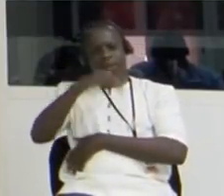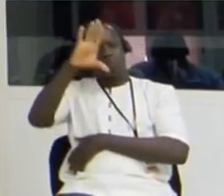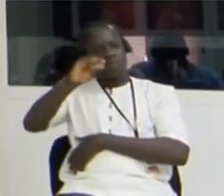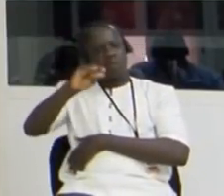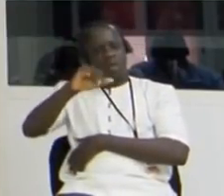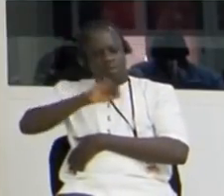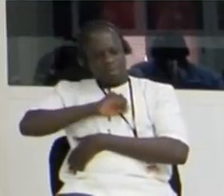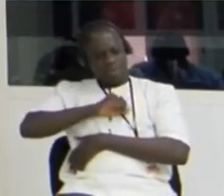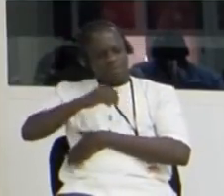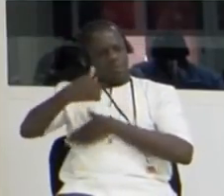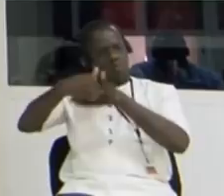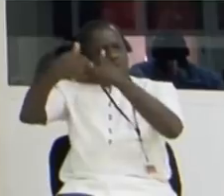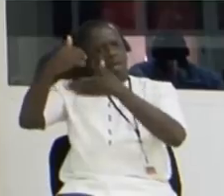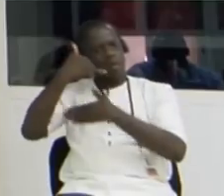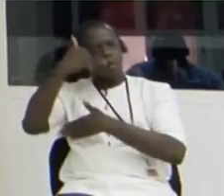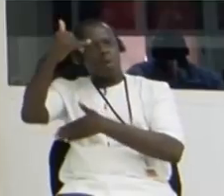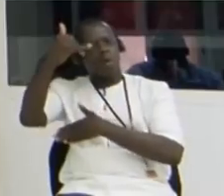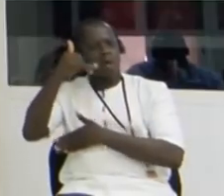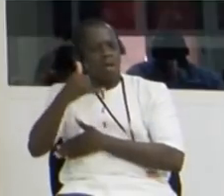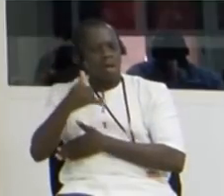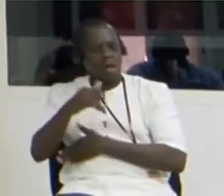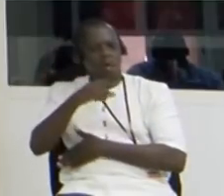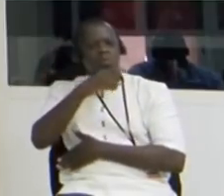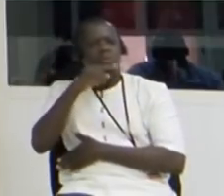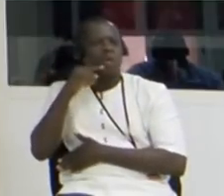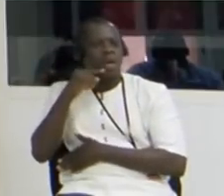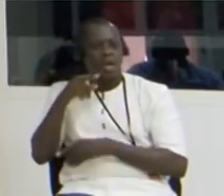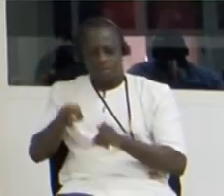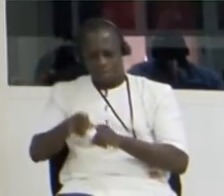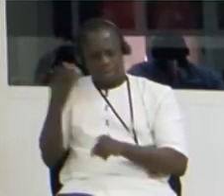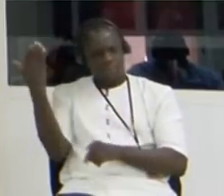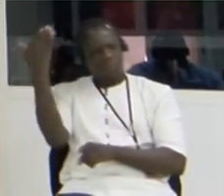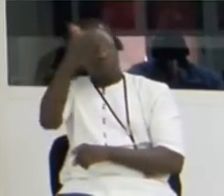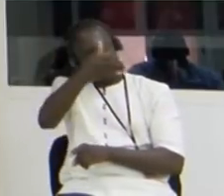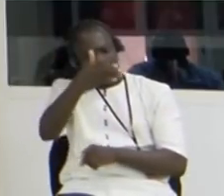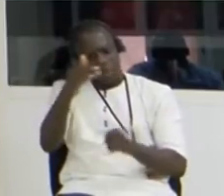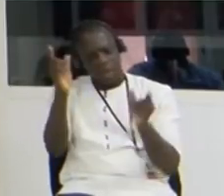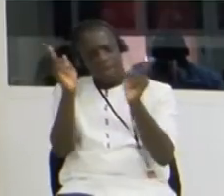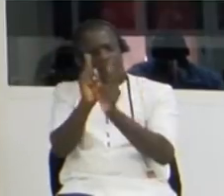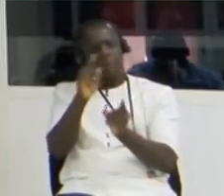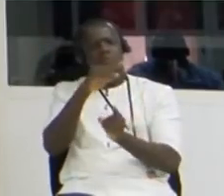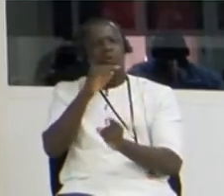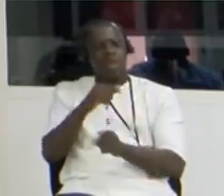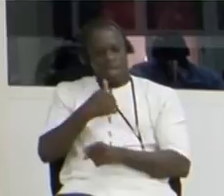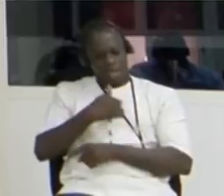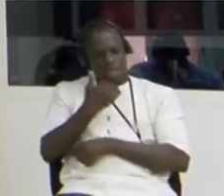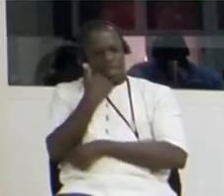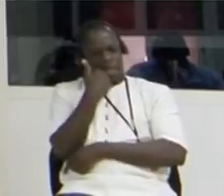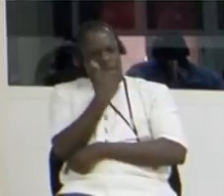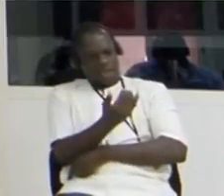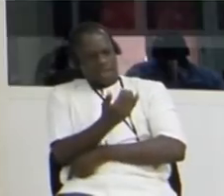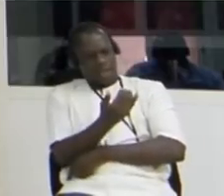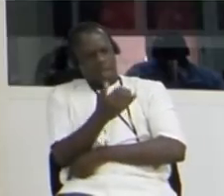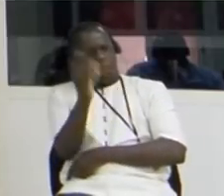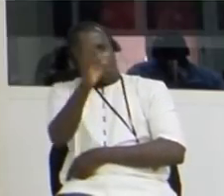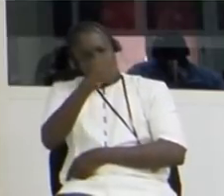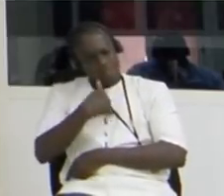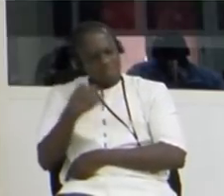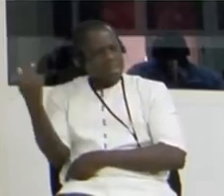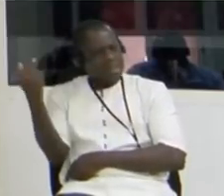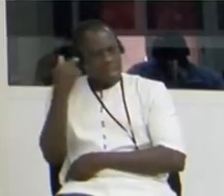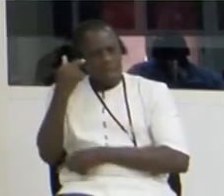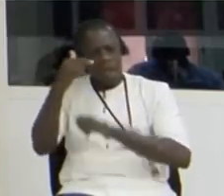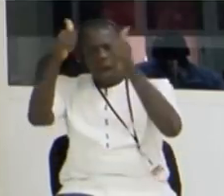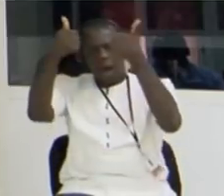I contacted the mom. When I came back, I went straight to the mom and I asked her, what I'm hearing that is